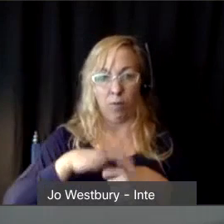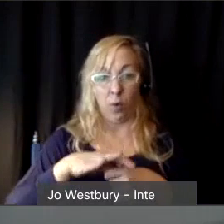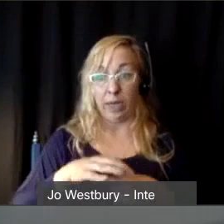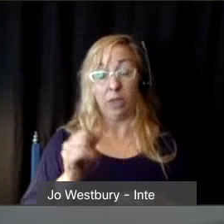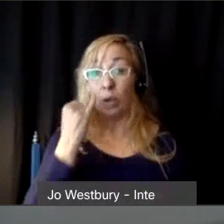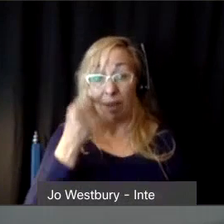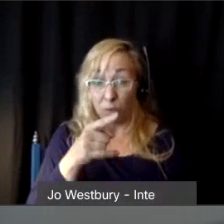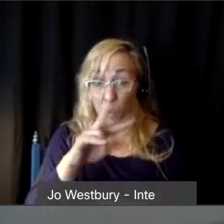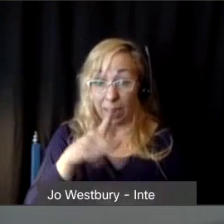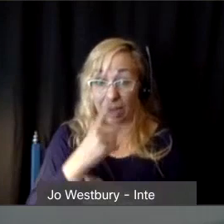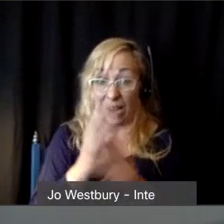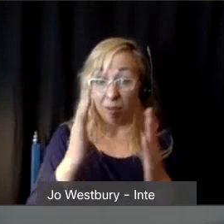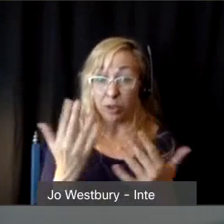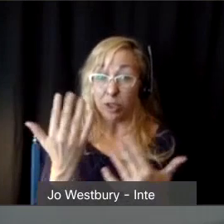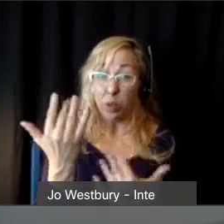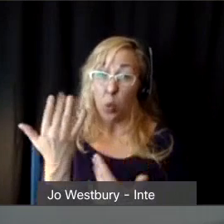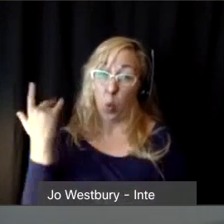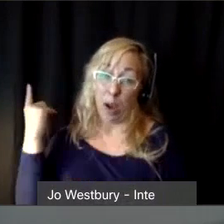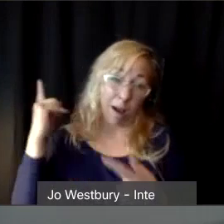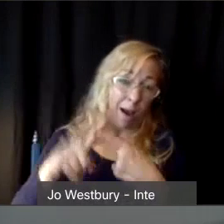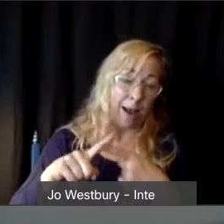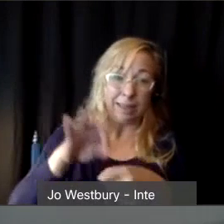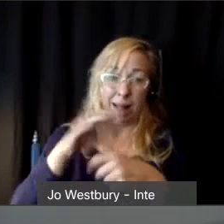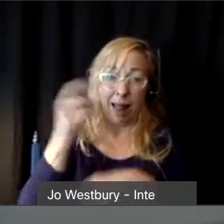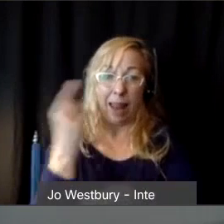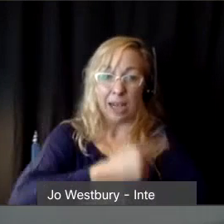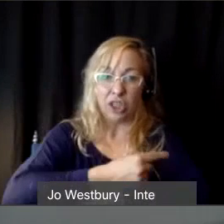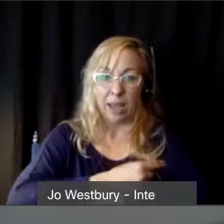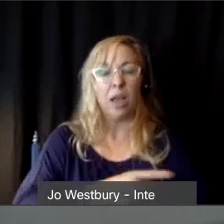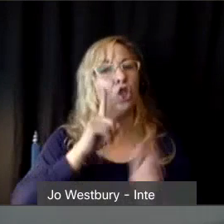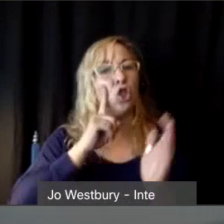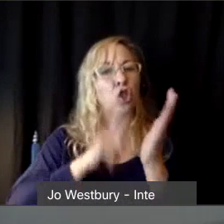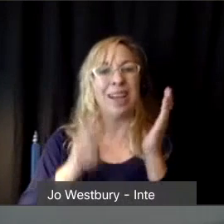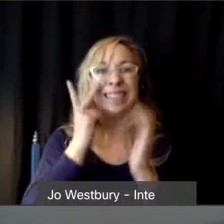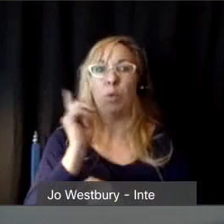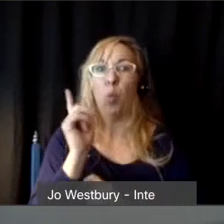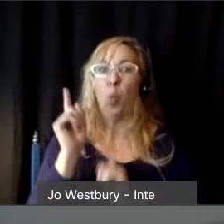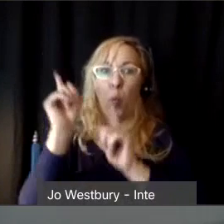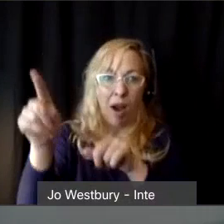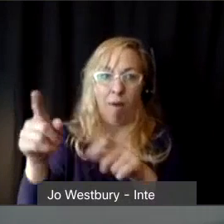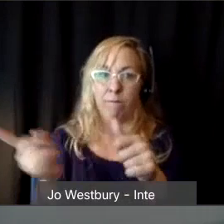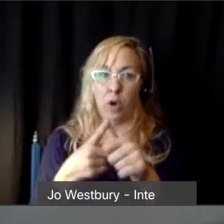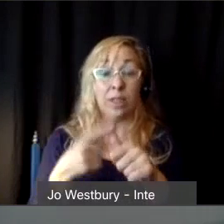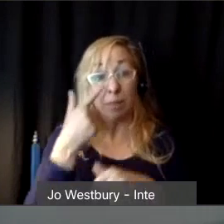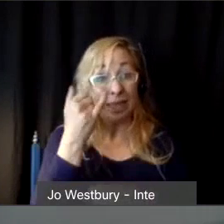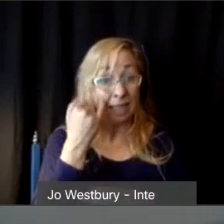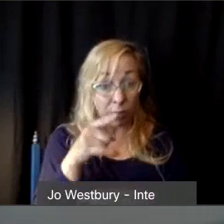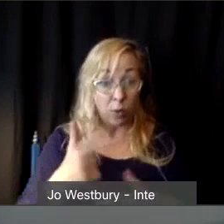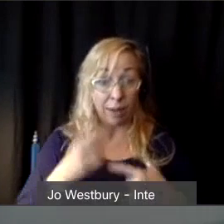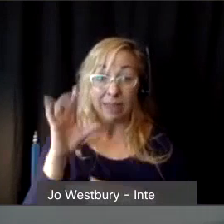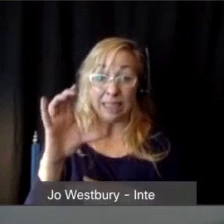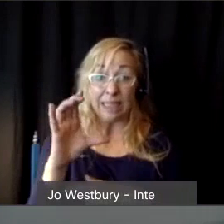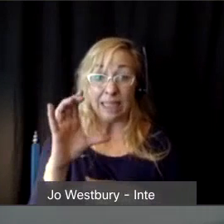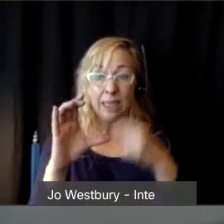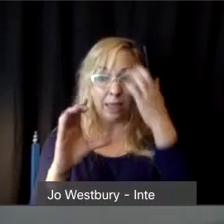committed to voting on election day, please make sure that you know where you're going to vote, because if you live in the District of Columbia, there are a